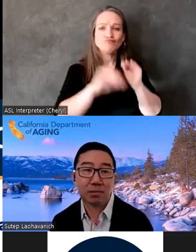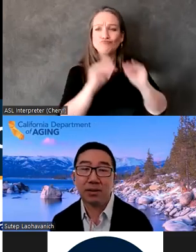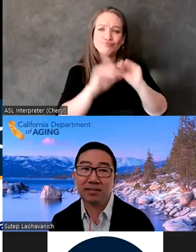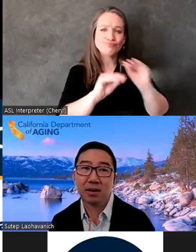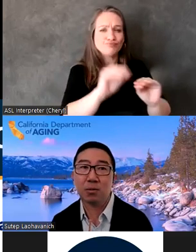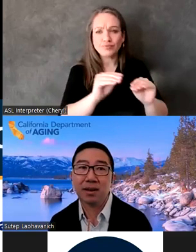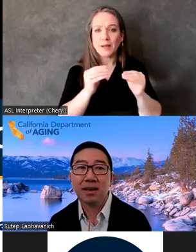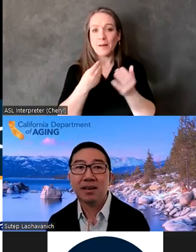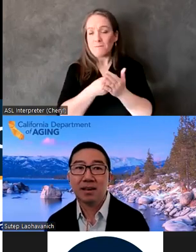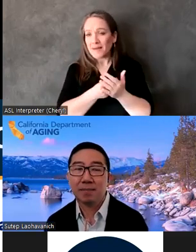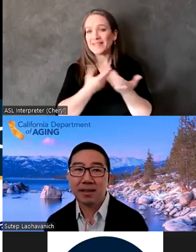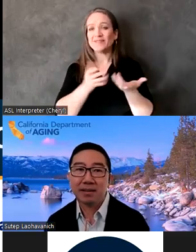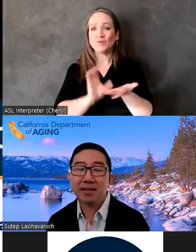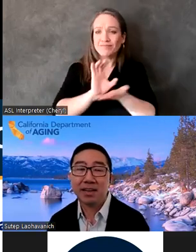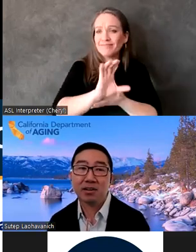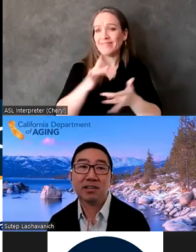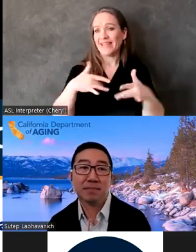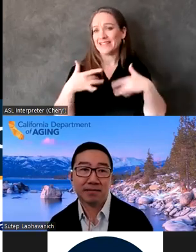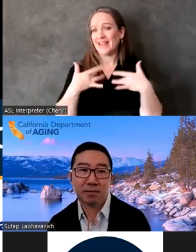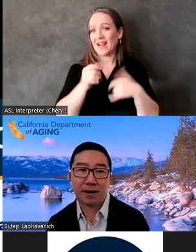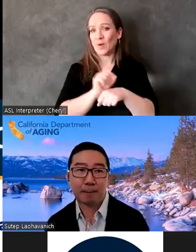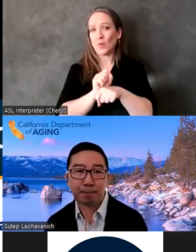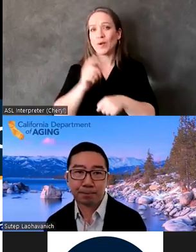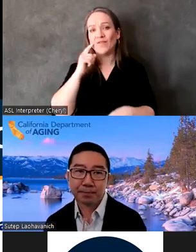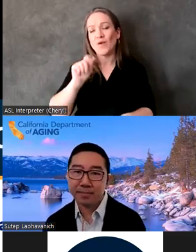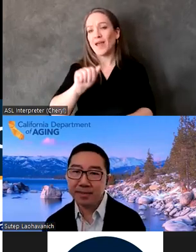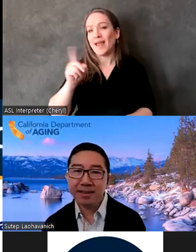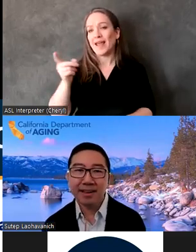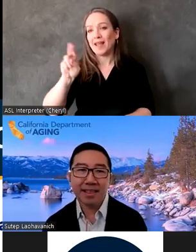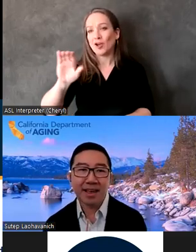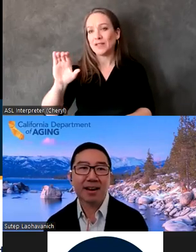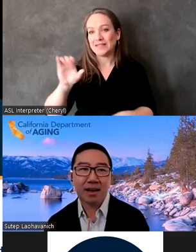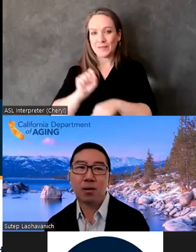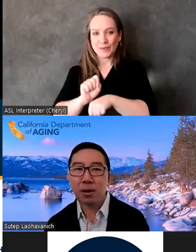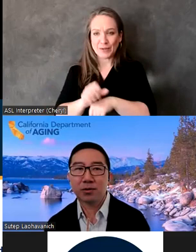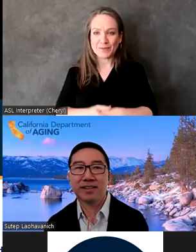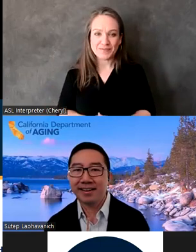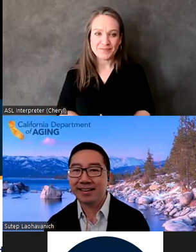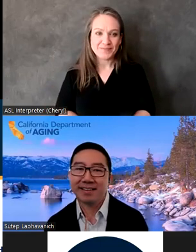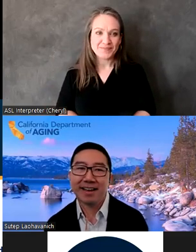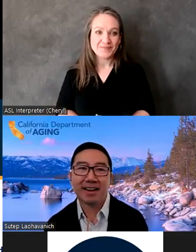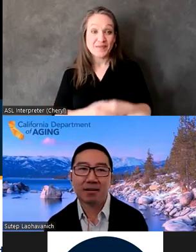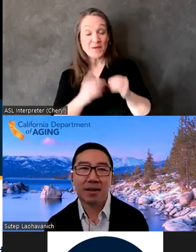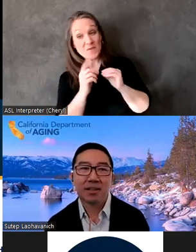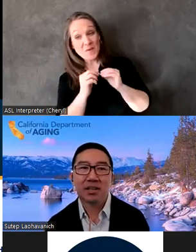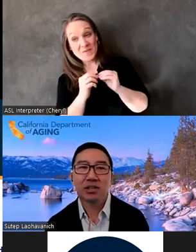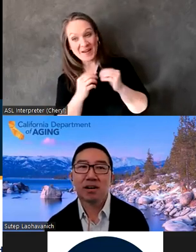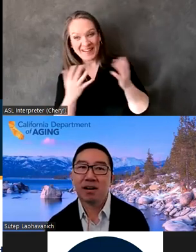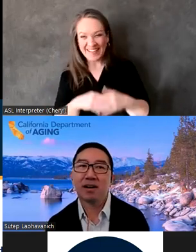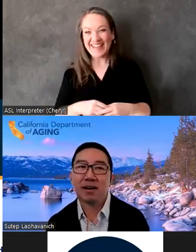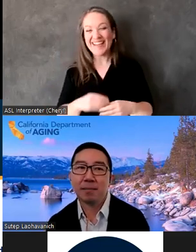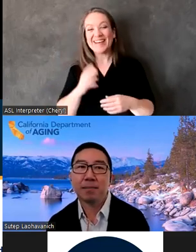So really exciting work in the ADRC space as well. And then one more slide, next slide. I'll